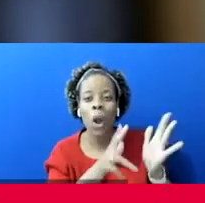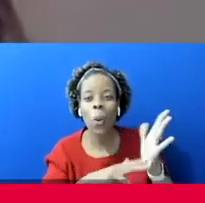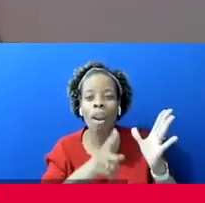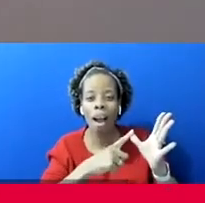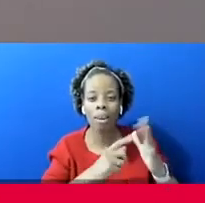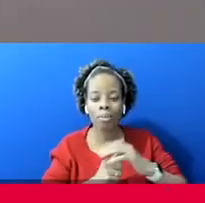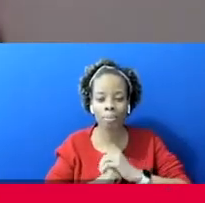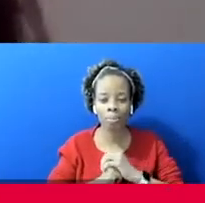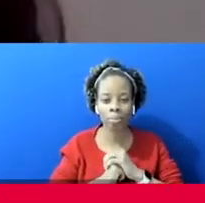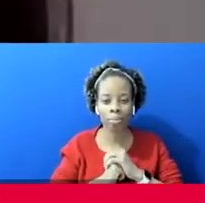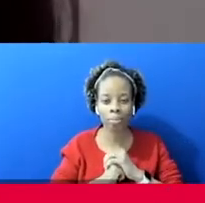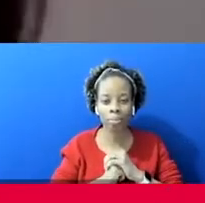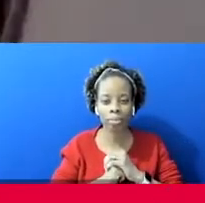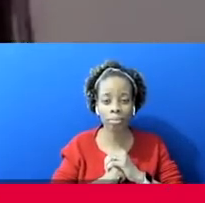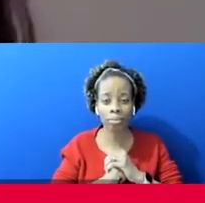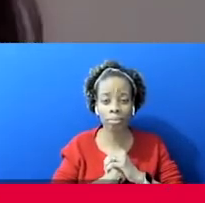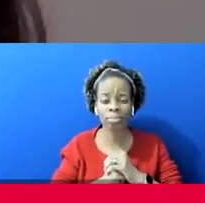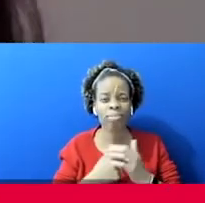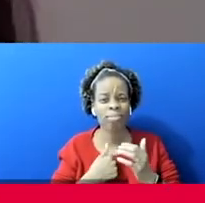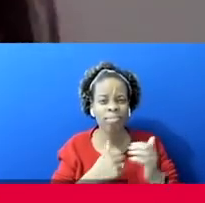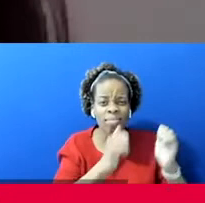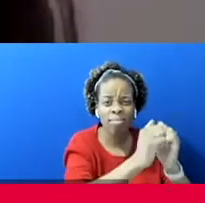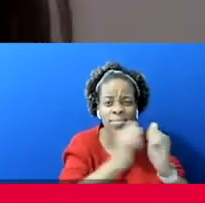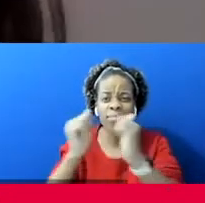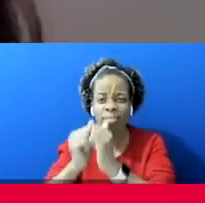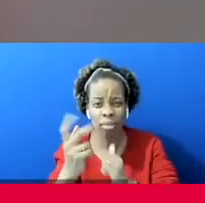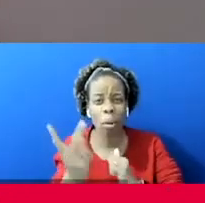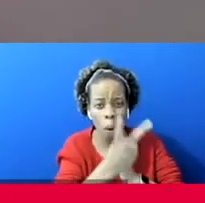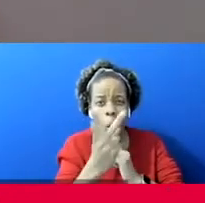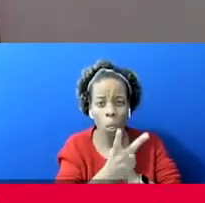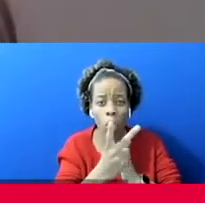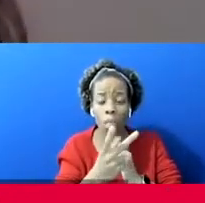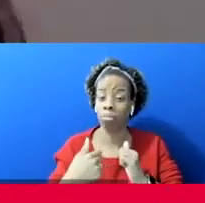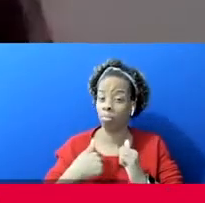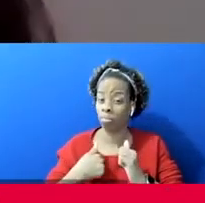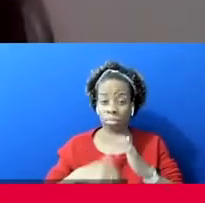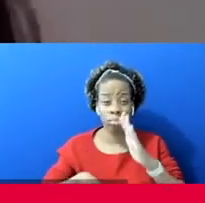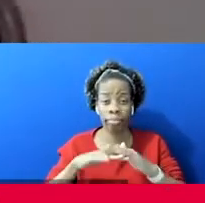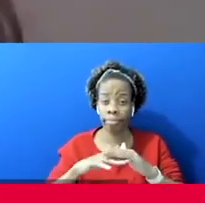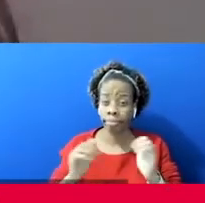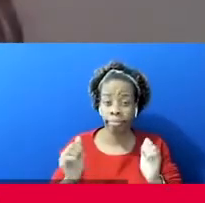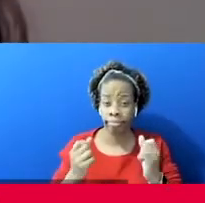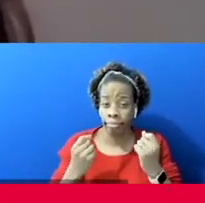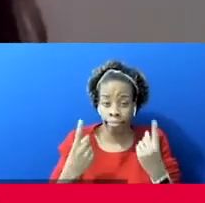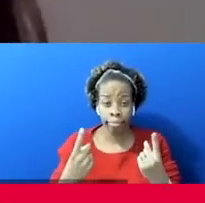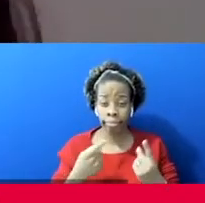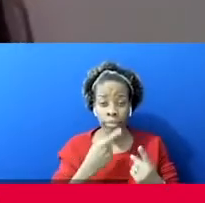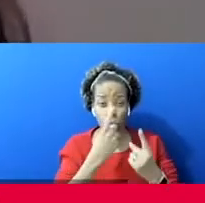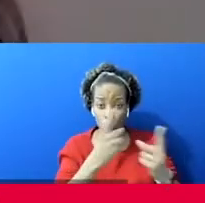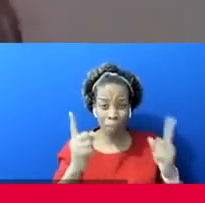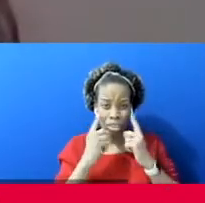I think echoing just some of the others, I'm of the firm belief that universities are inherently political spaces. They can't